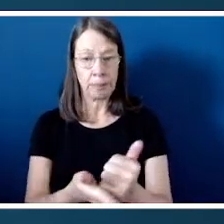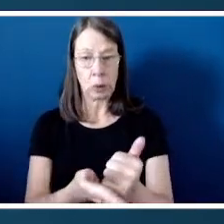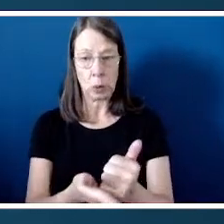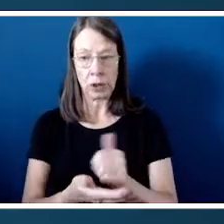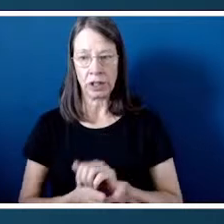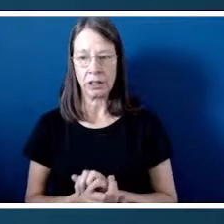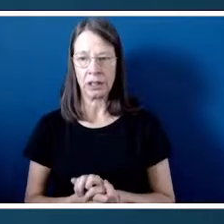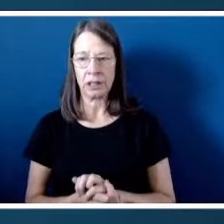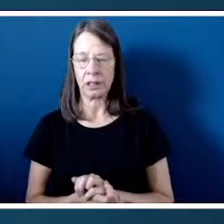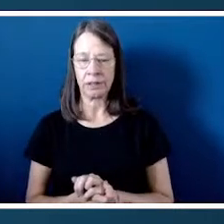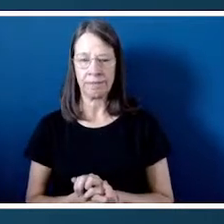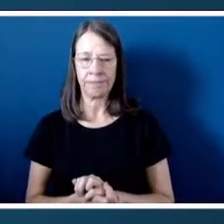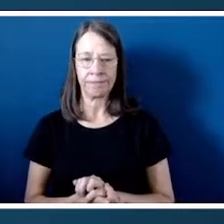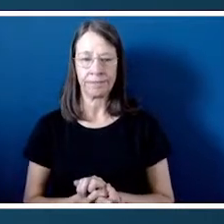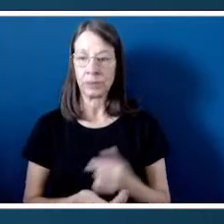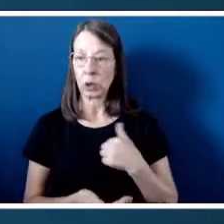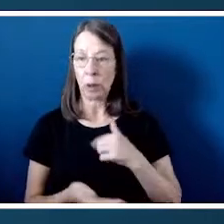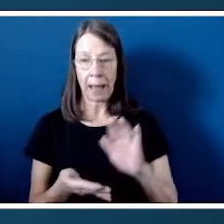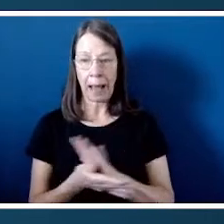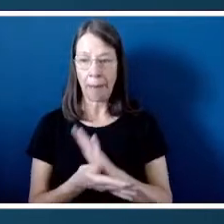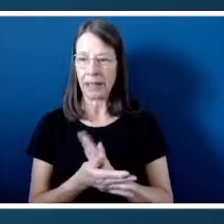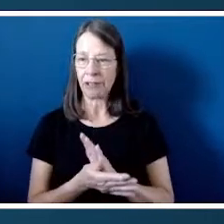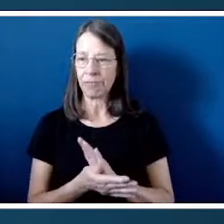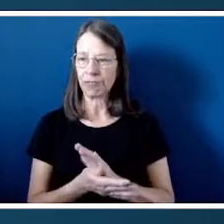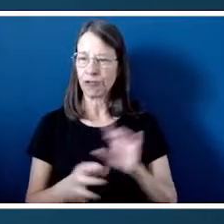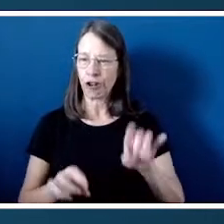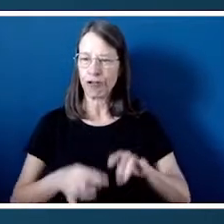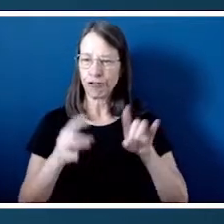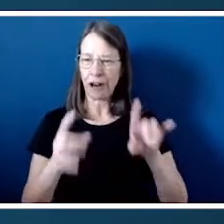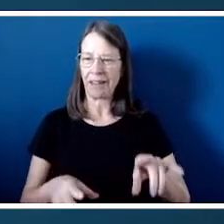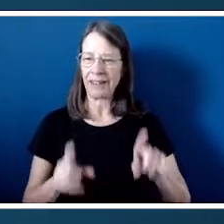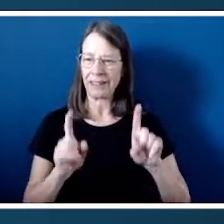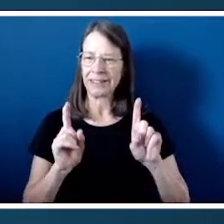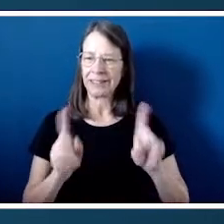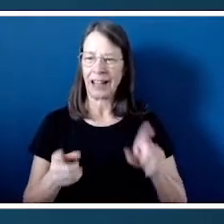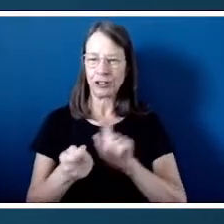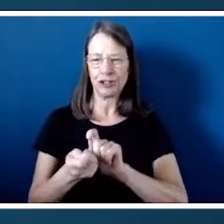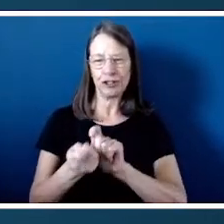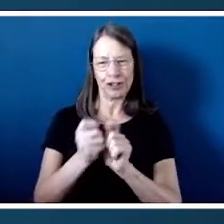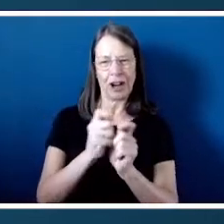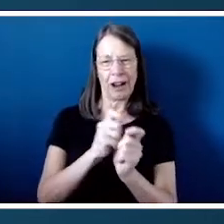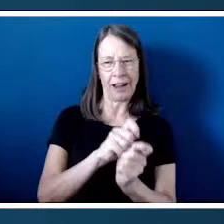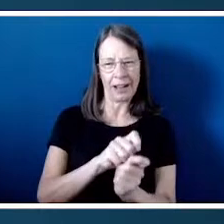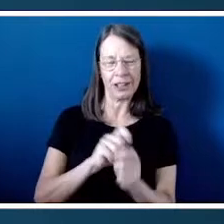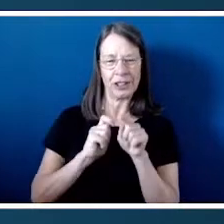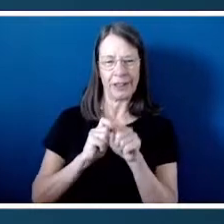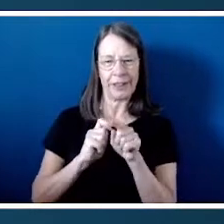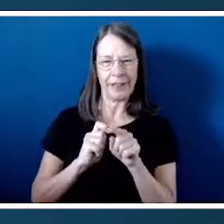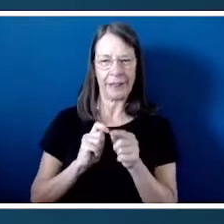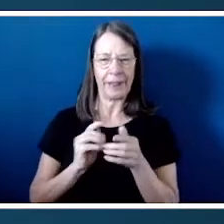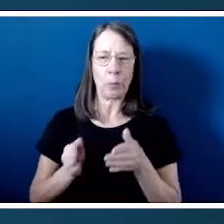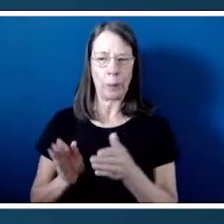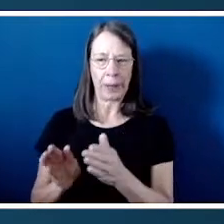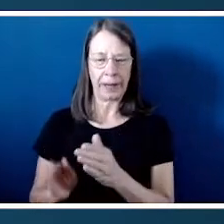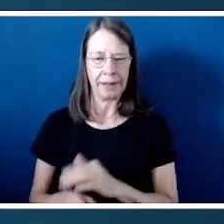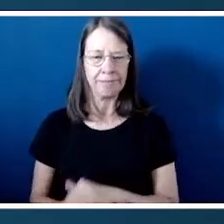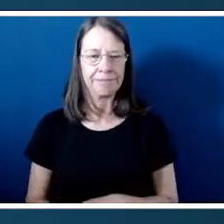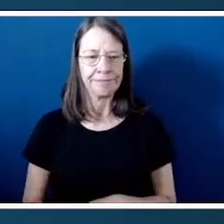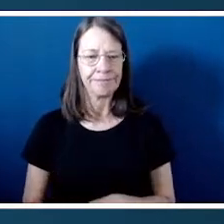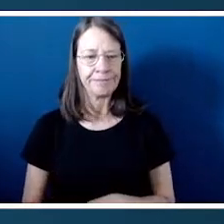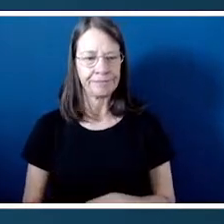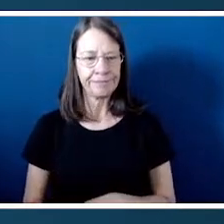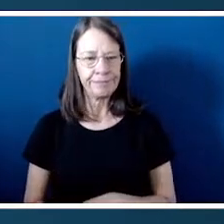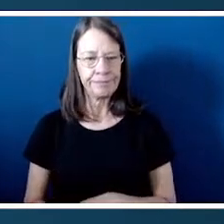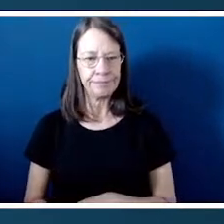Australia is moving in this direction and encourage it to take deeper steps in this direction. Today,